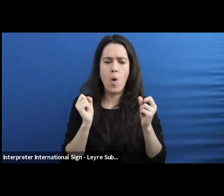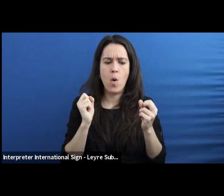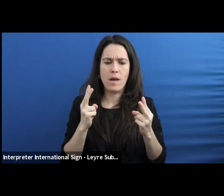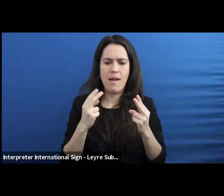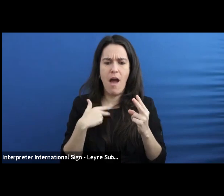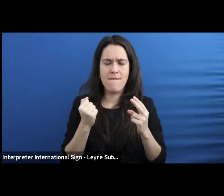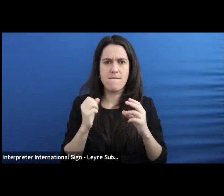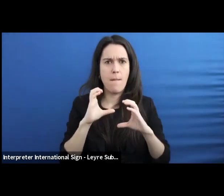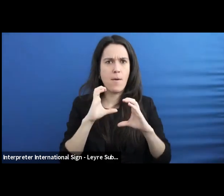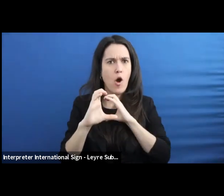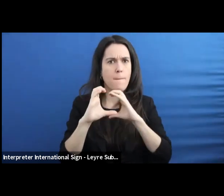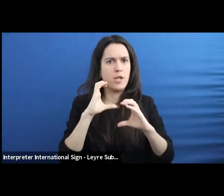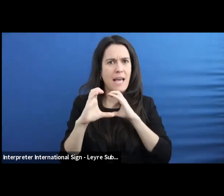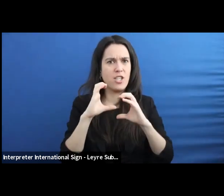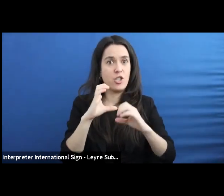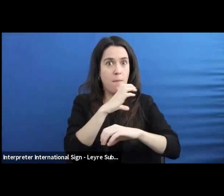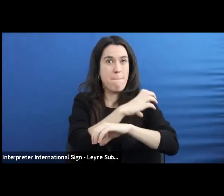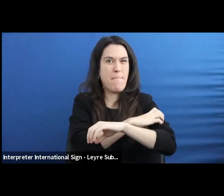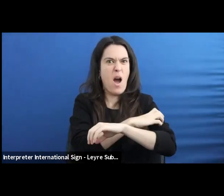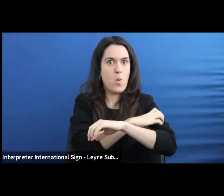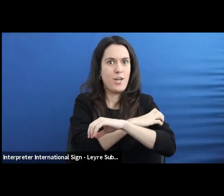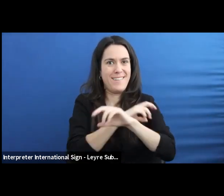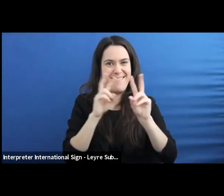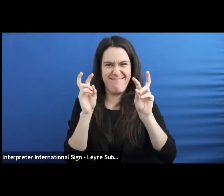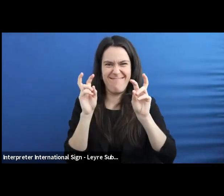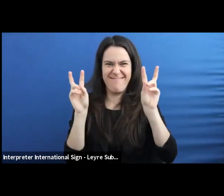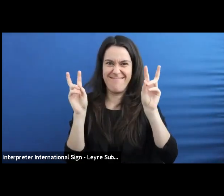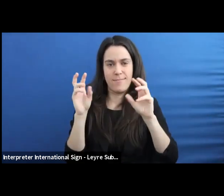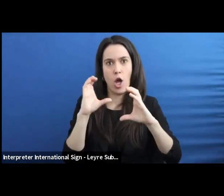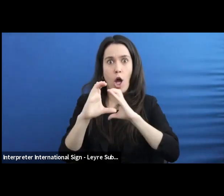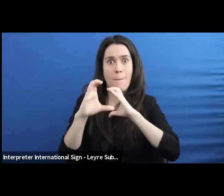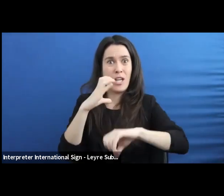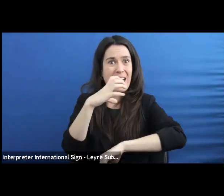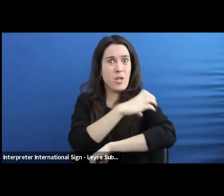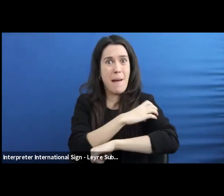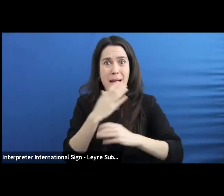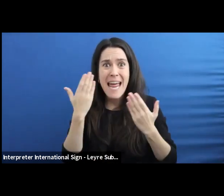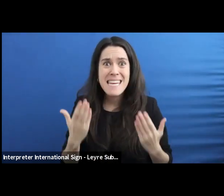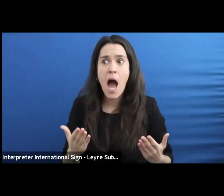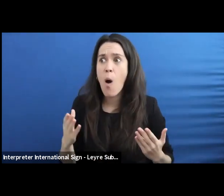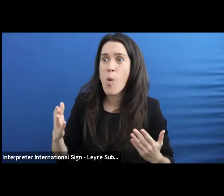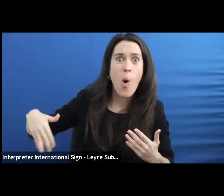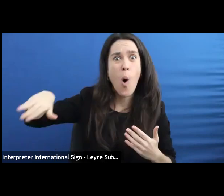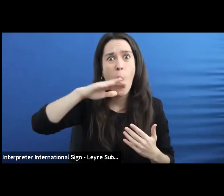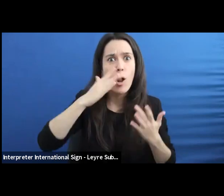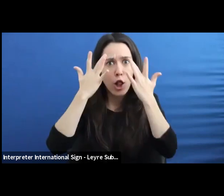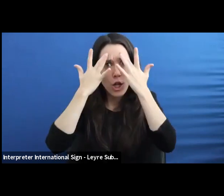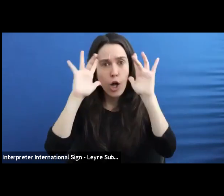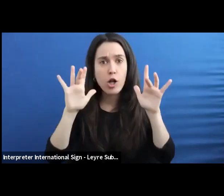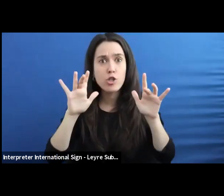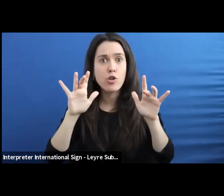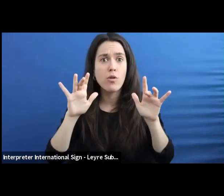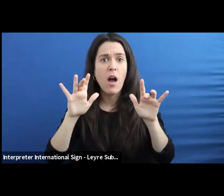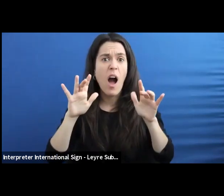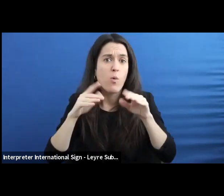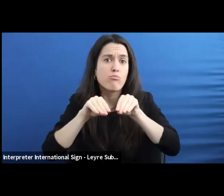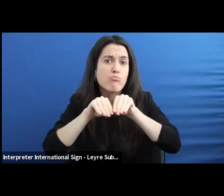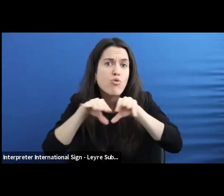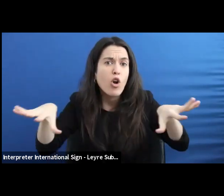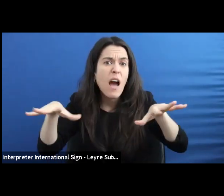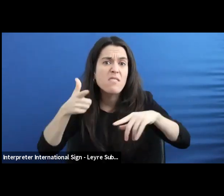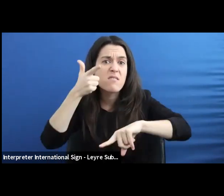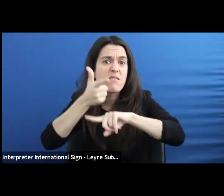use Manuel Castel's terms, especially these days when all cultural organizations are basically becoming broadcasters. That's what we do. We